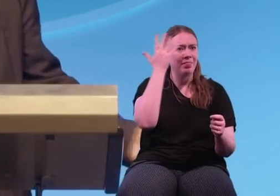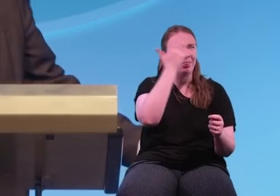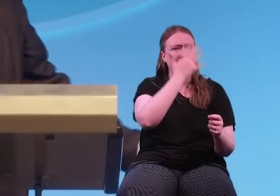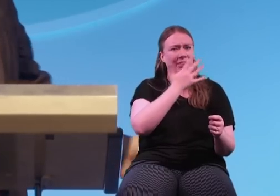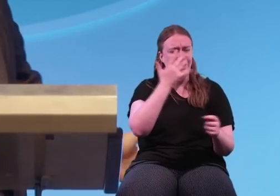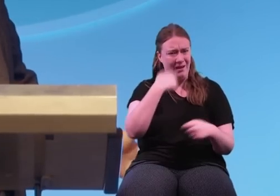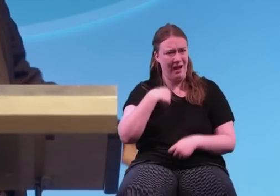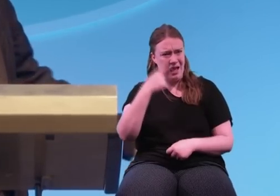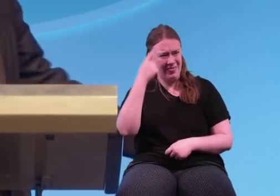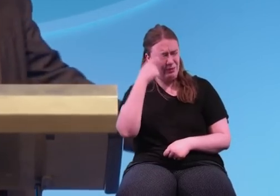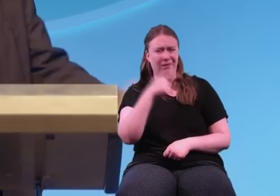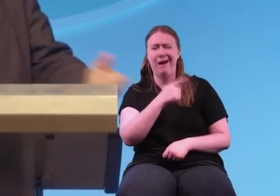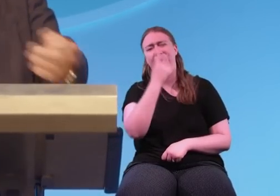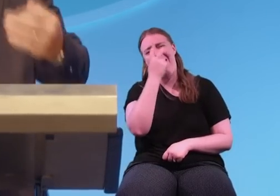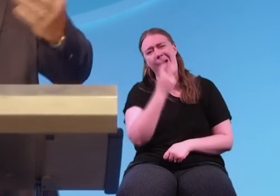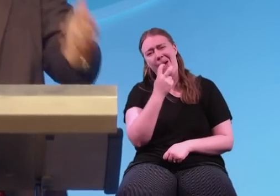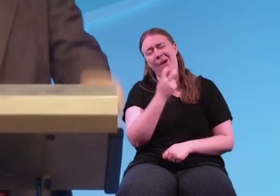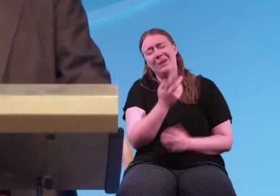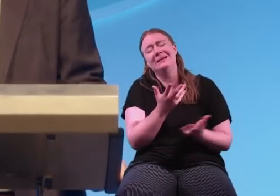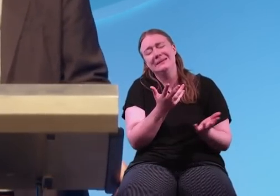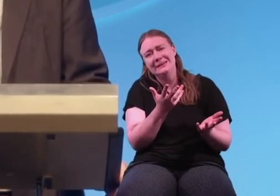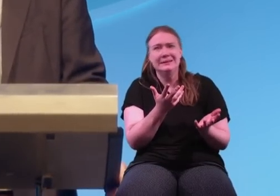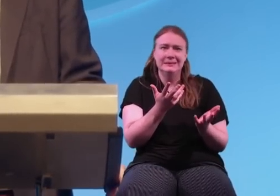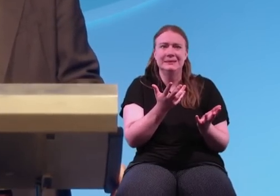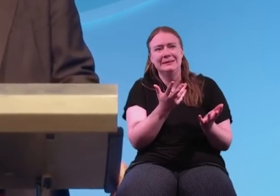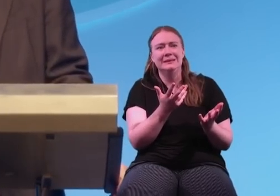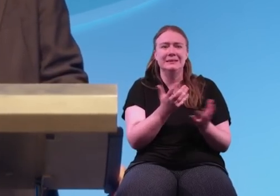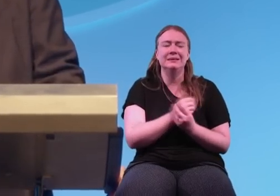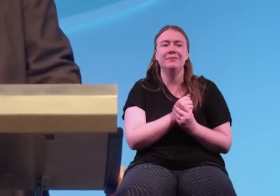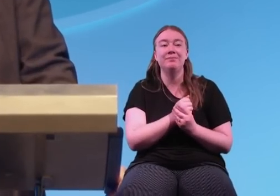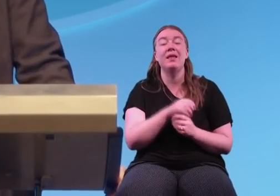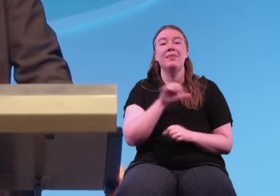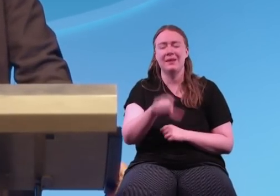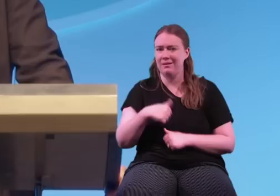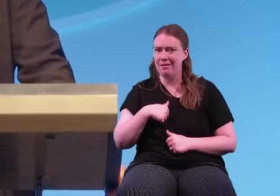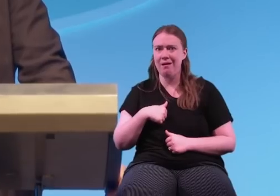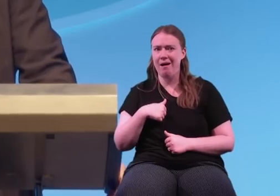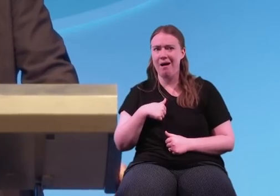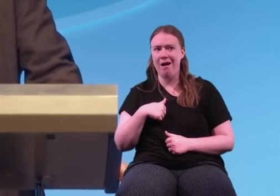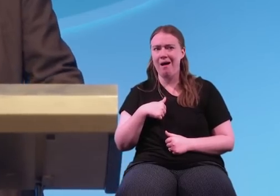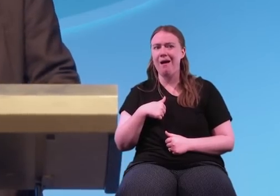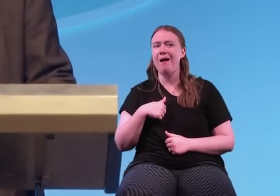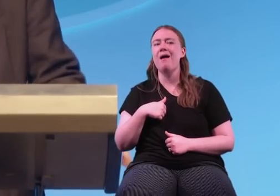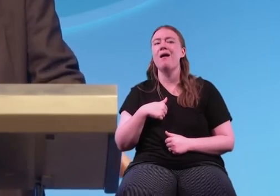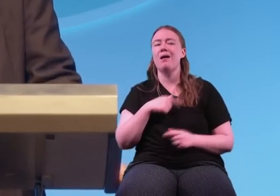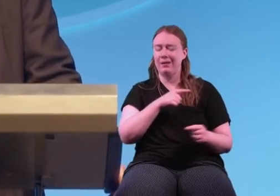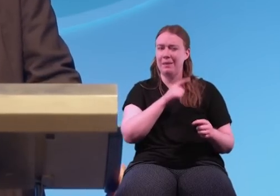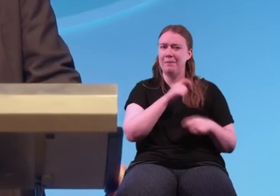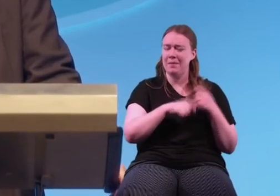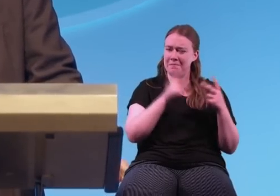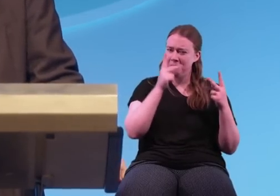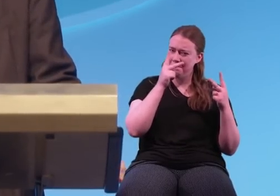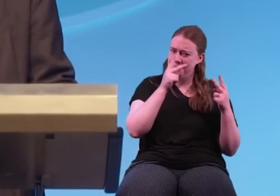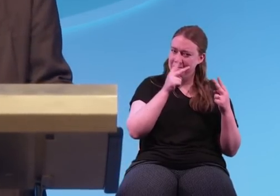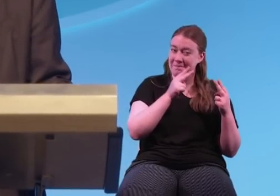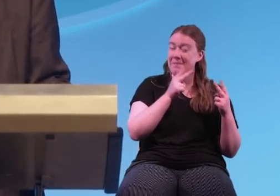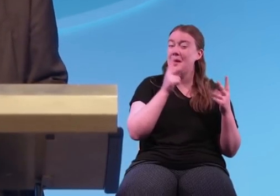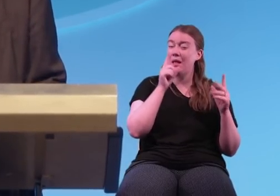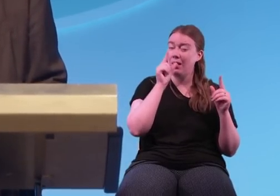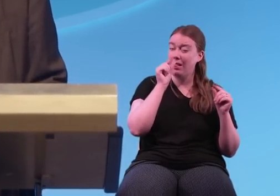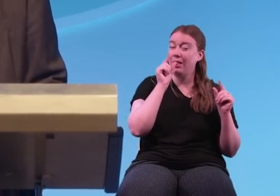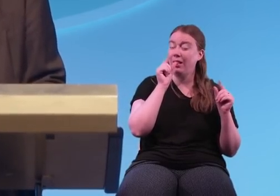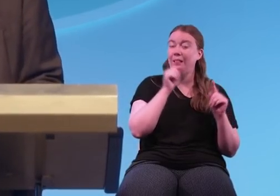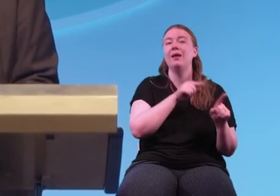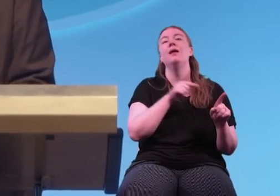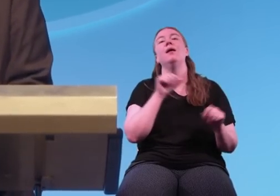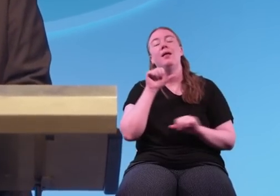And I thought, well, he's an elderly man, that's okay. But I didn't feel, you can't rebuke an older man. And so I